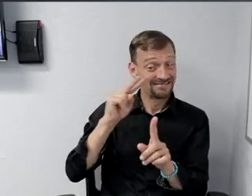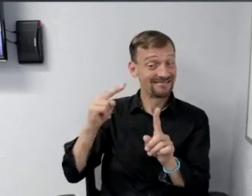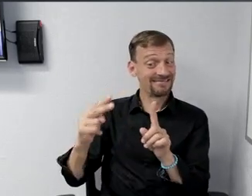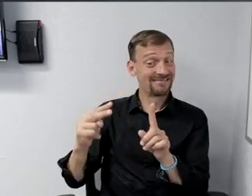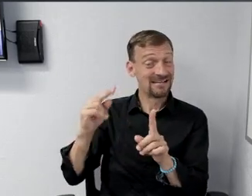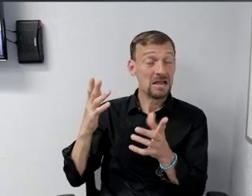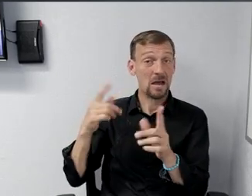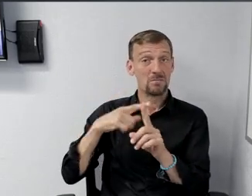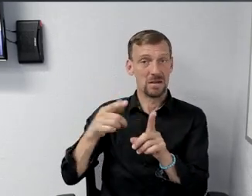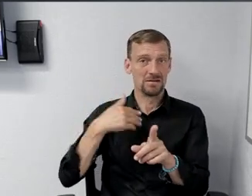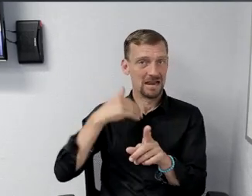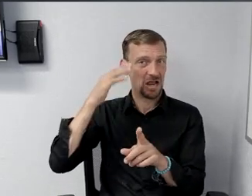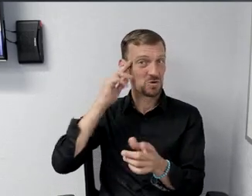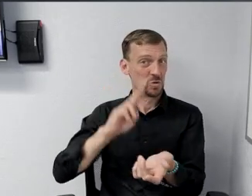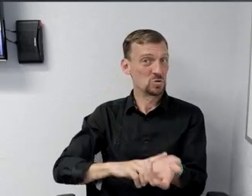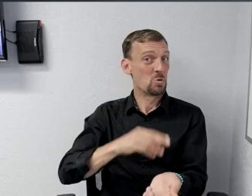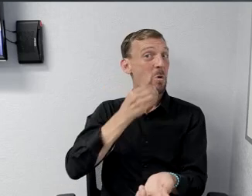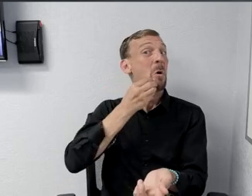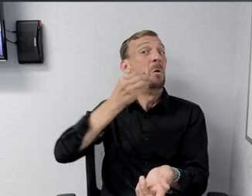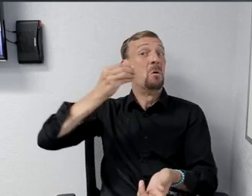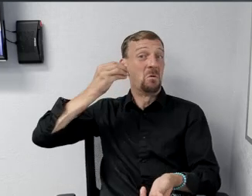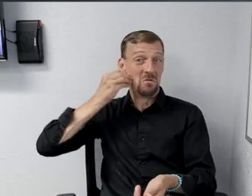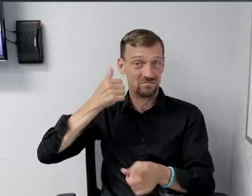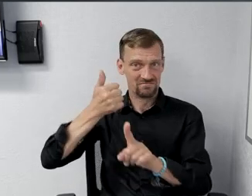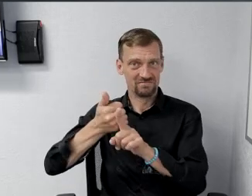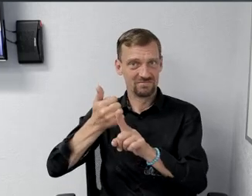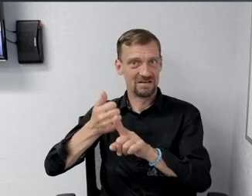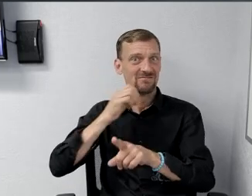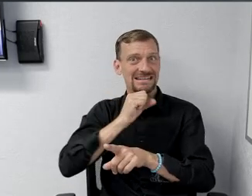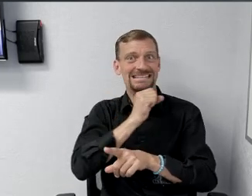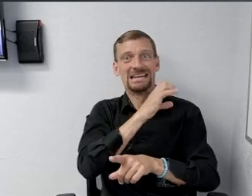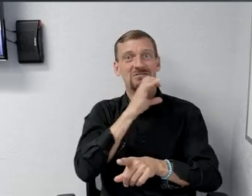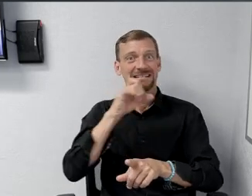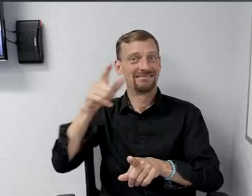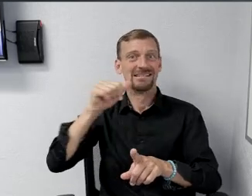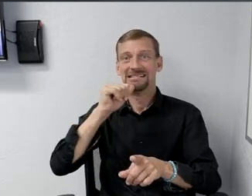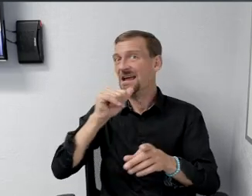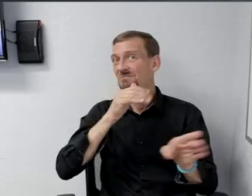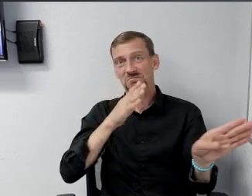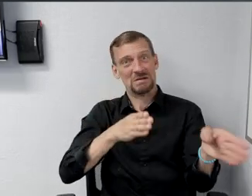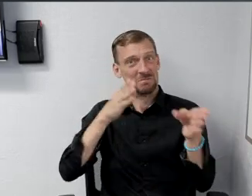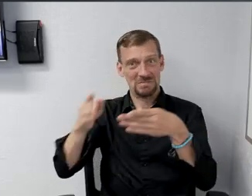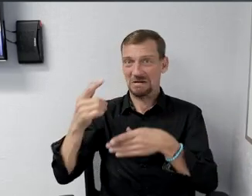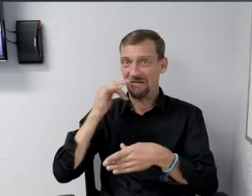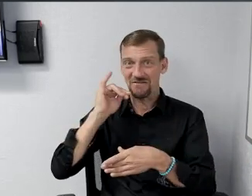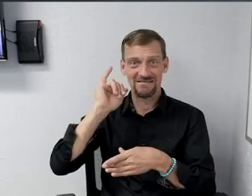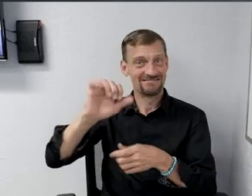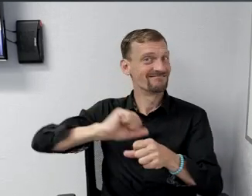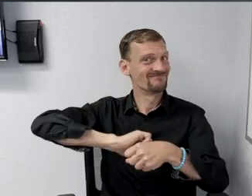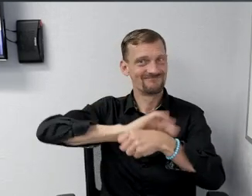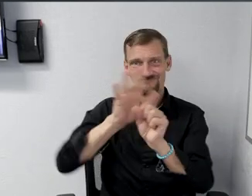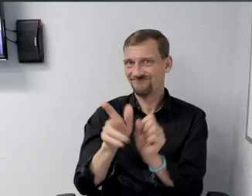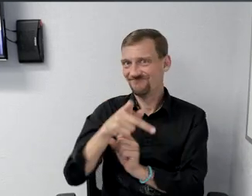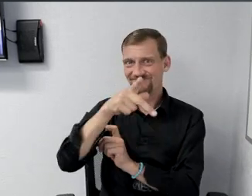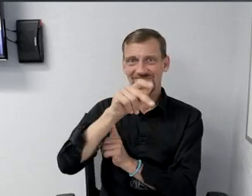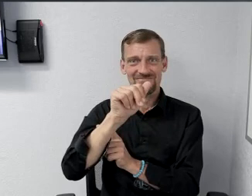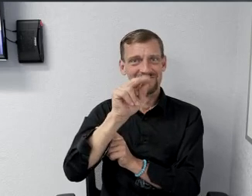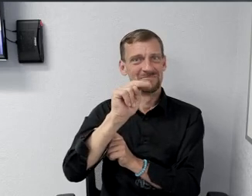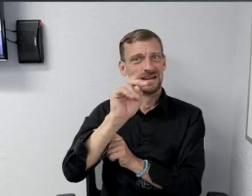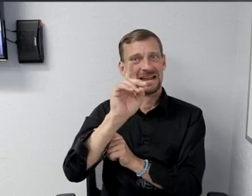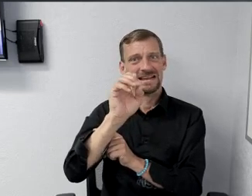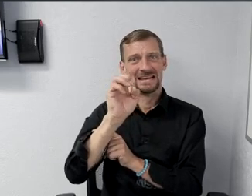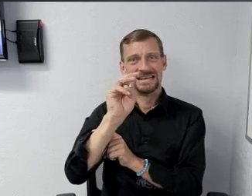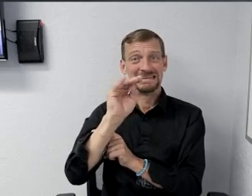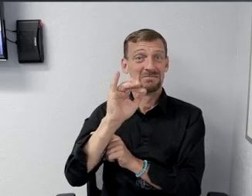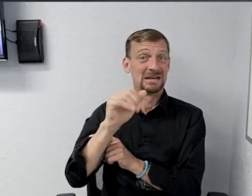tell you that nursing homes in general, I think, have been very unprepared for a pandemic like this.